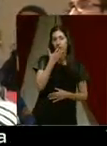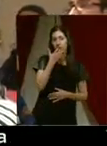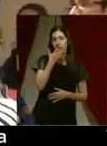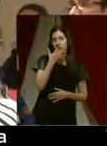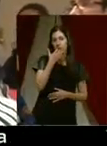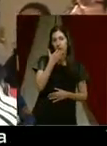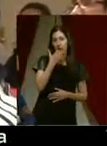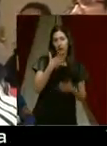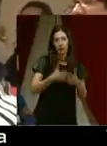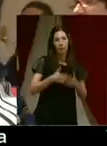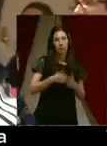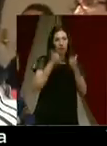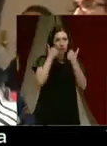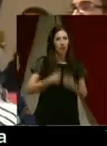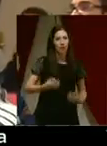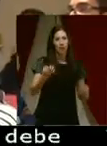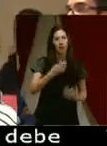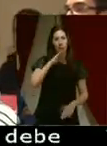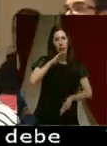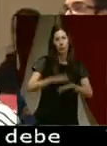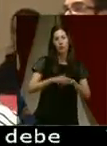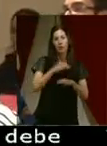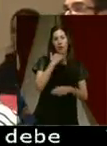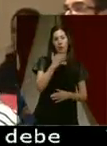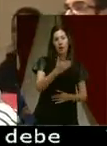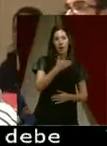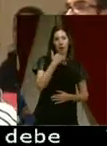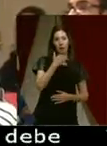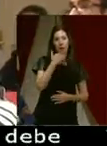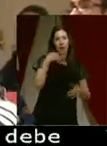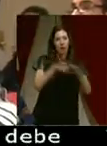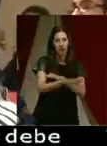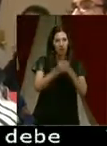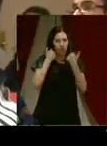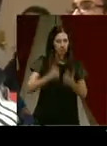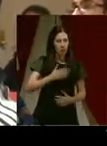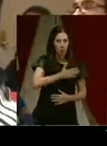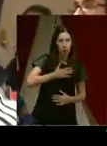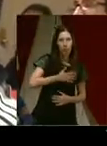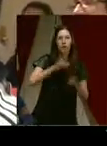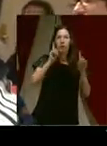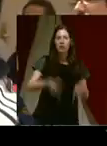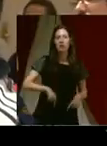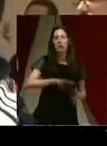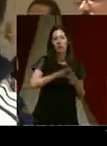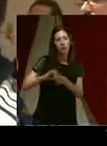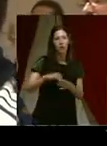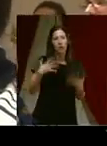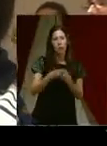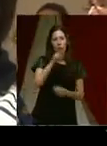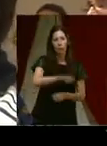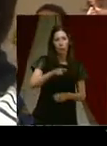for a minority public. Nevertheless, if we take as a starting point that there must be a compliance